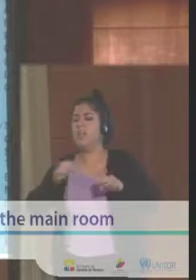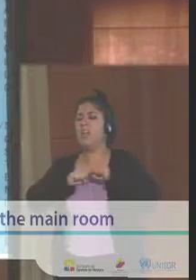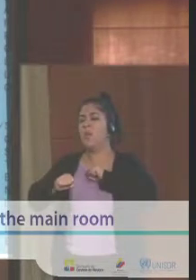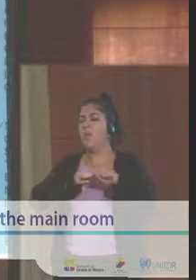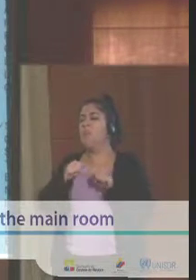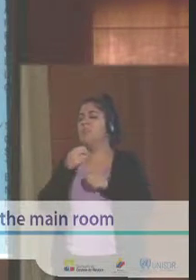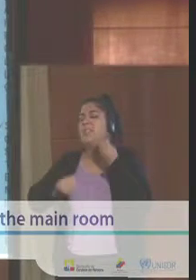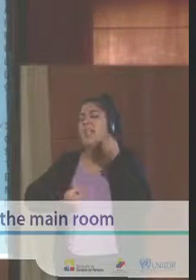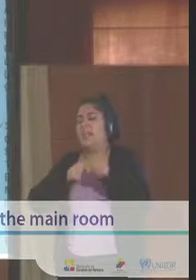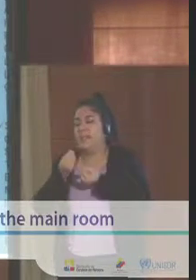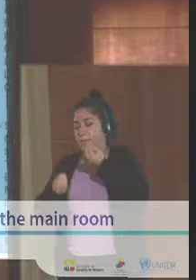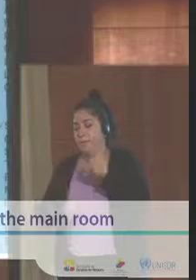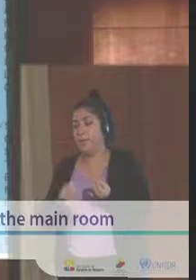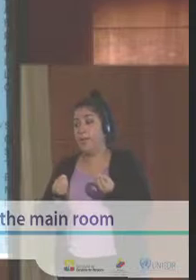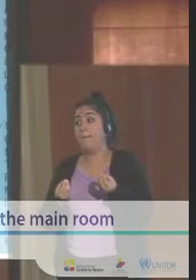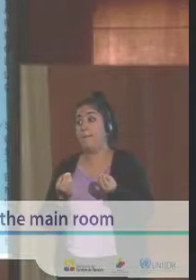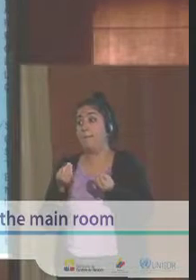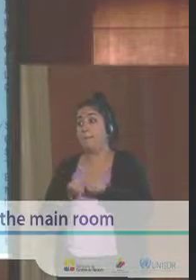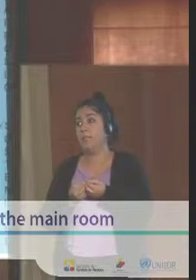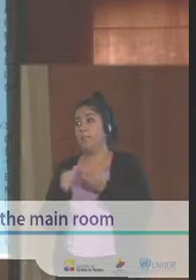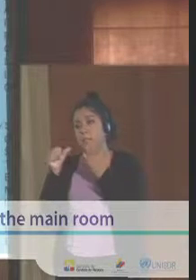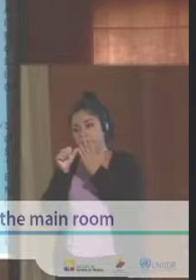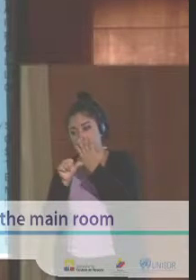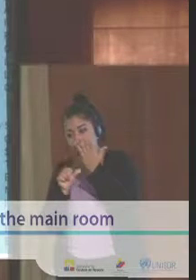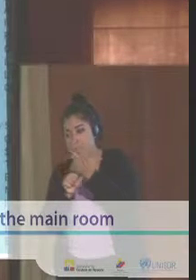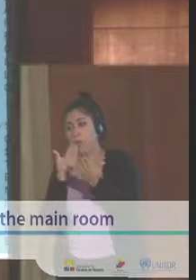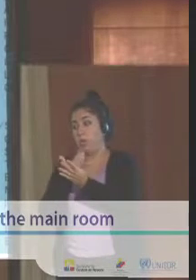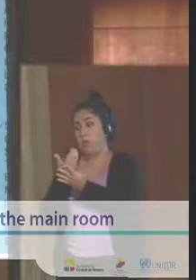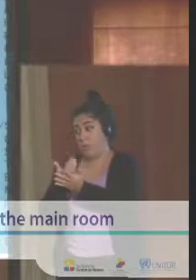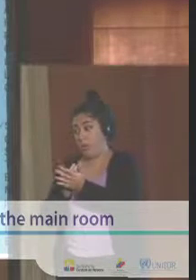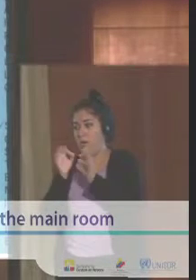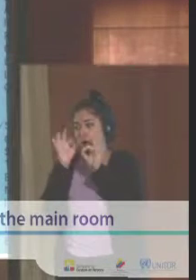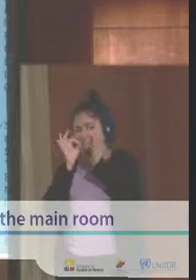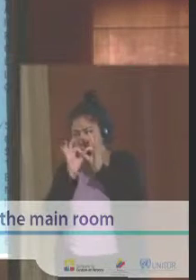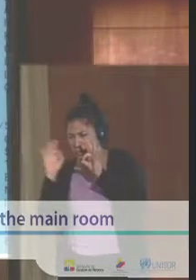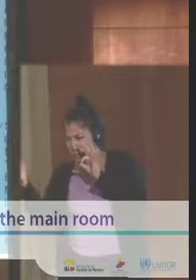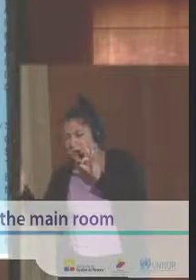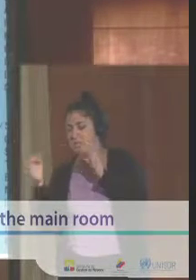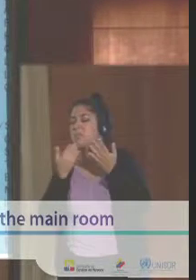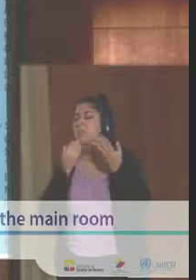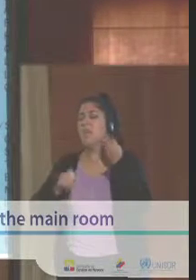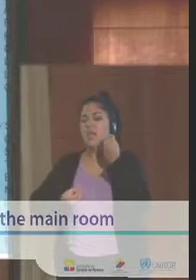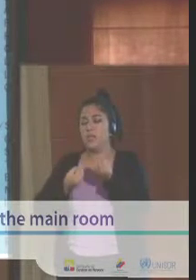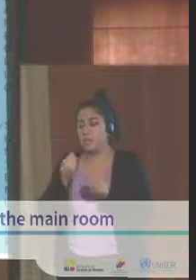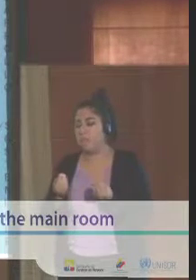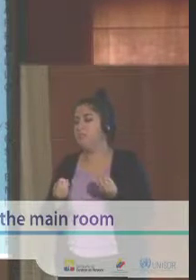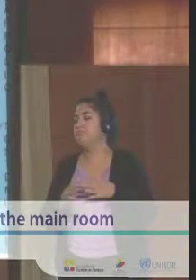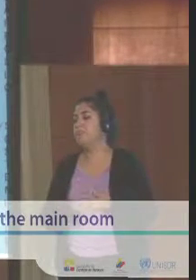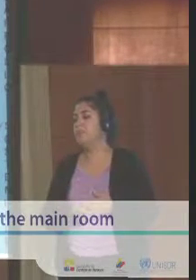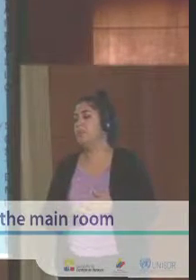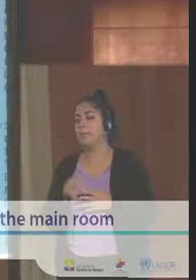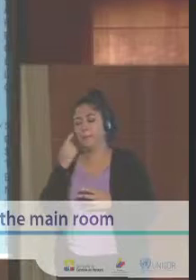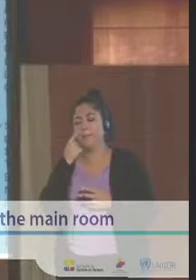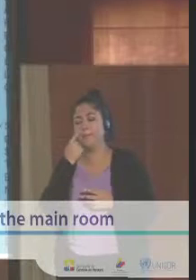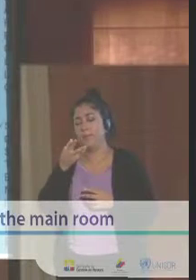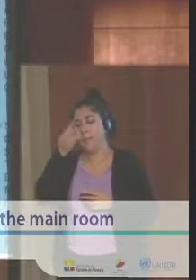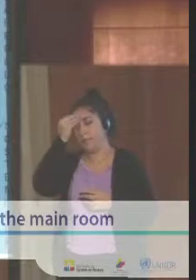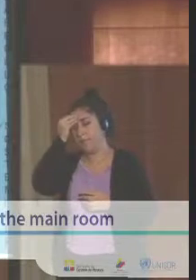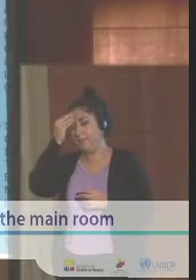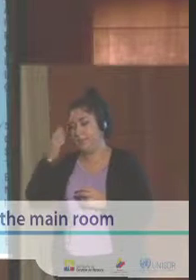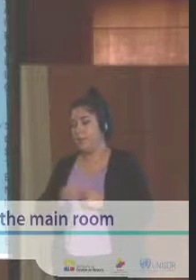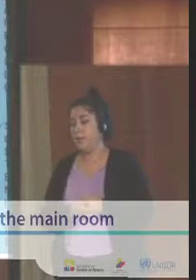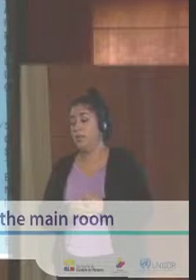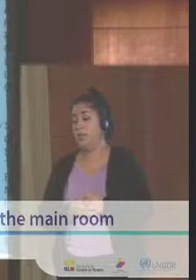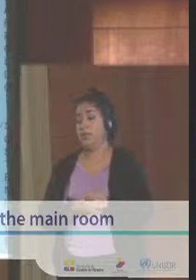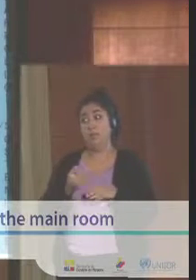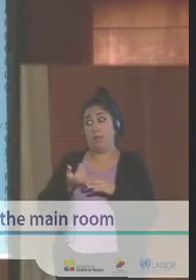change context, how has the Ministry of Economy and Finances been managing this issue? We can observe that